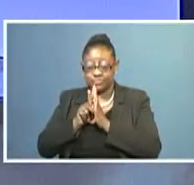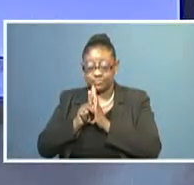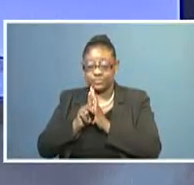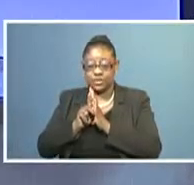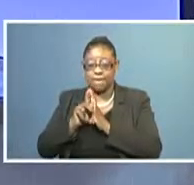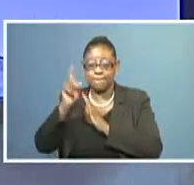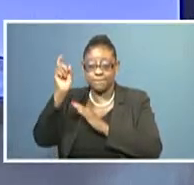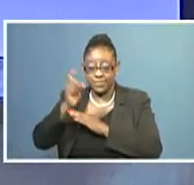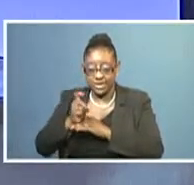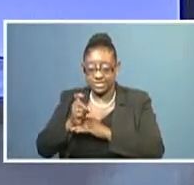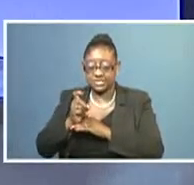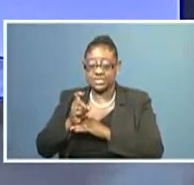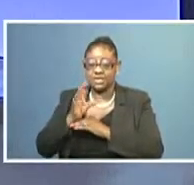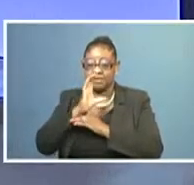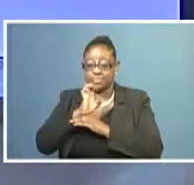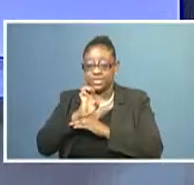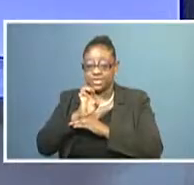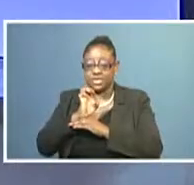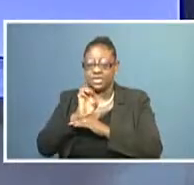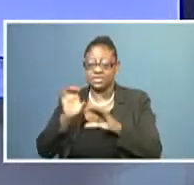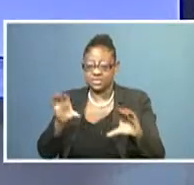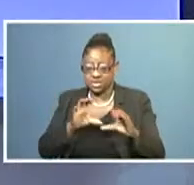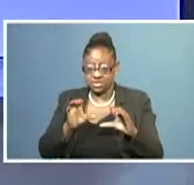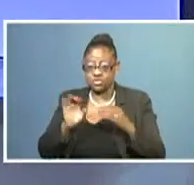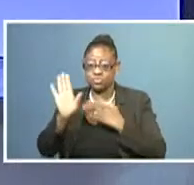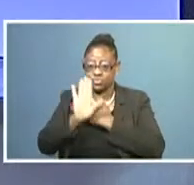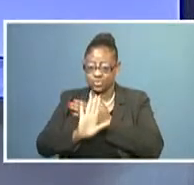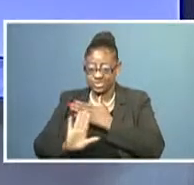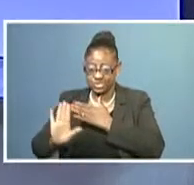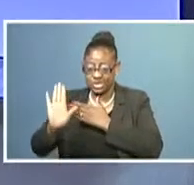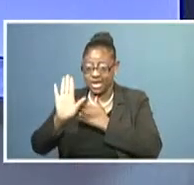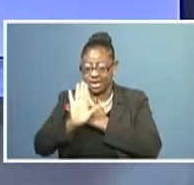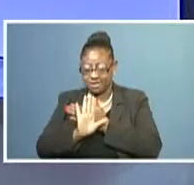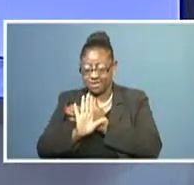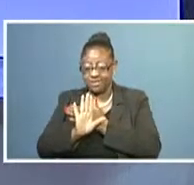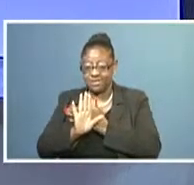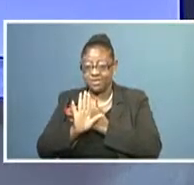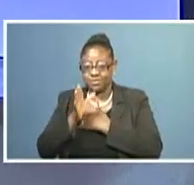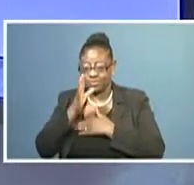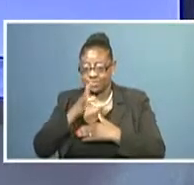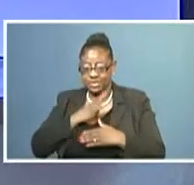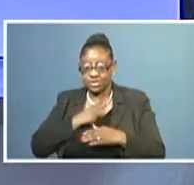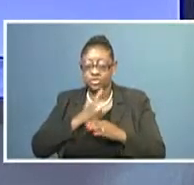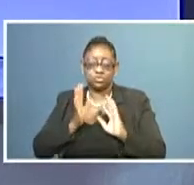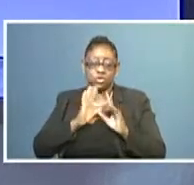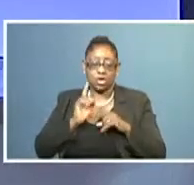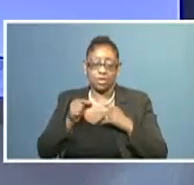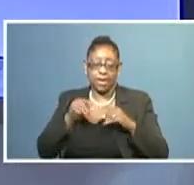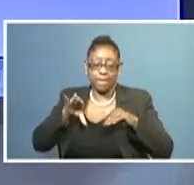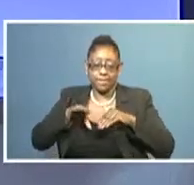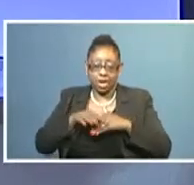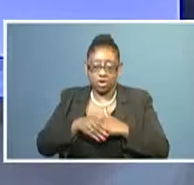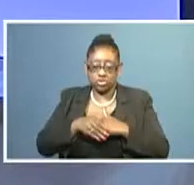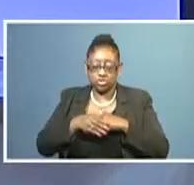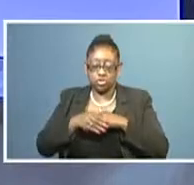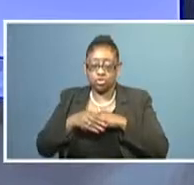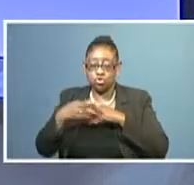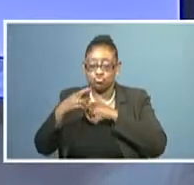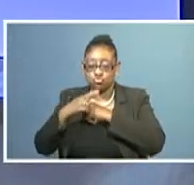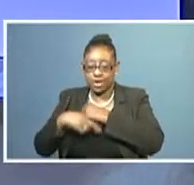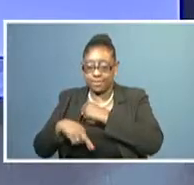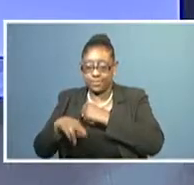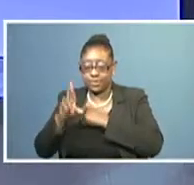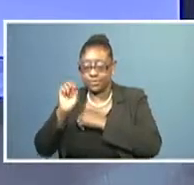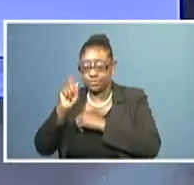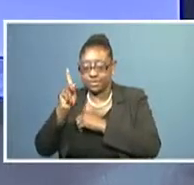what must be done to protect victims. When questioned about her stance on the issue of marital rape, the minister recited her previous